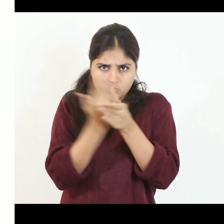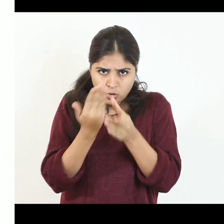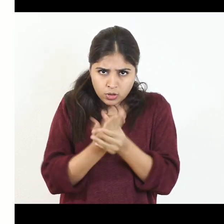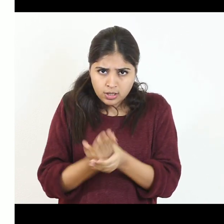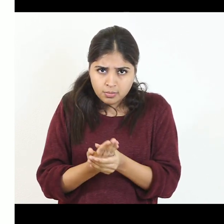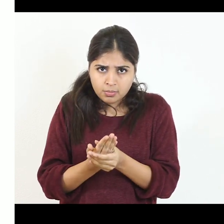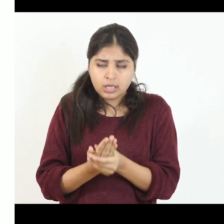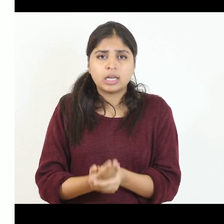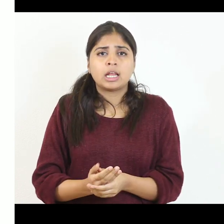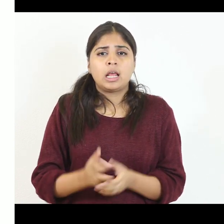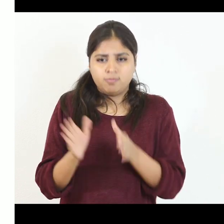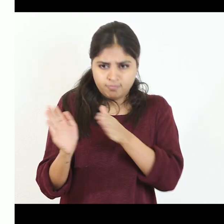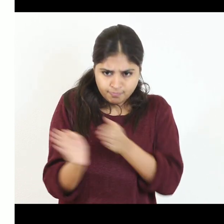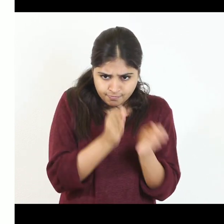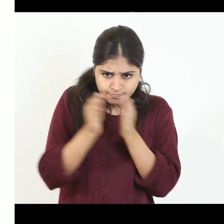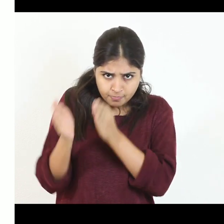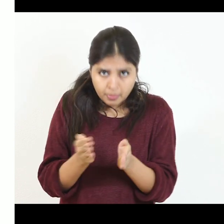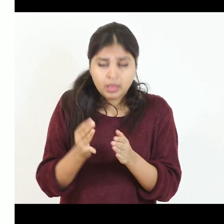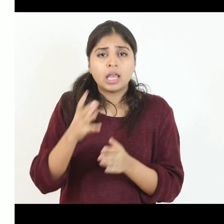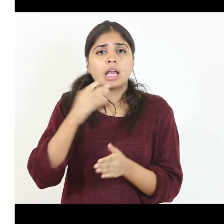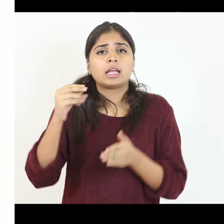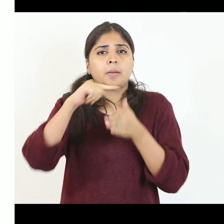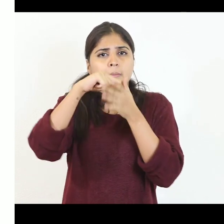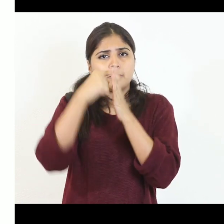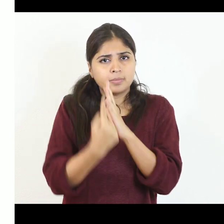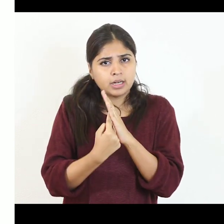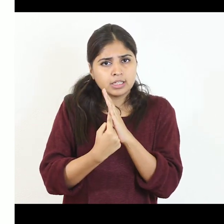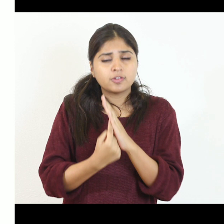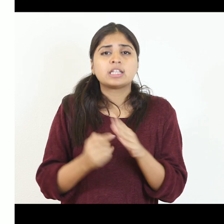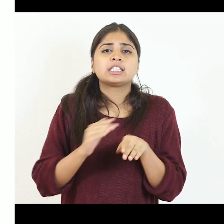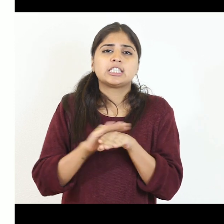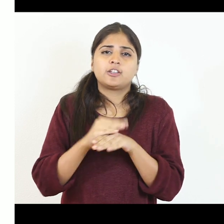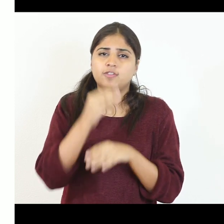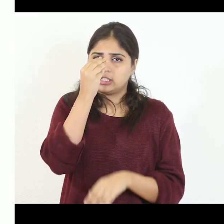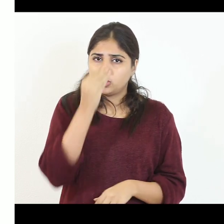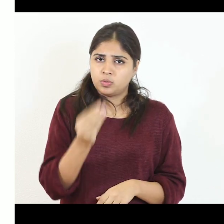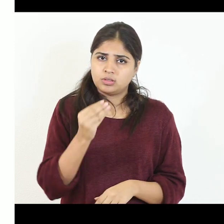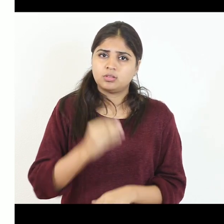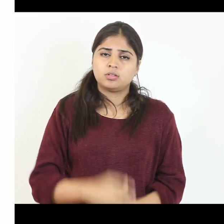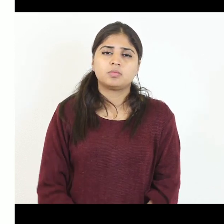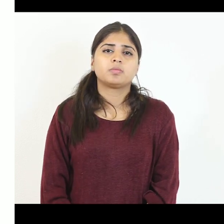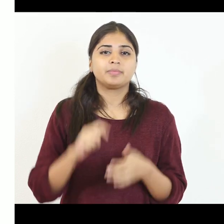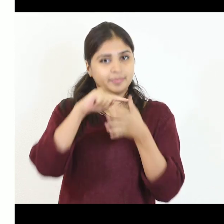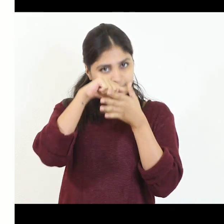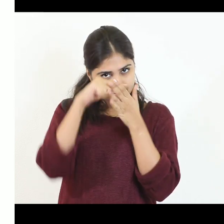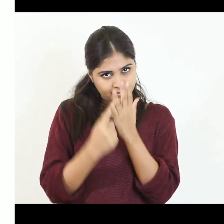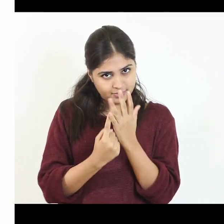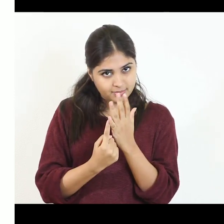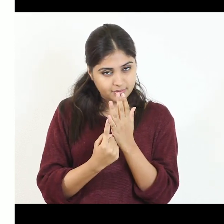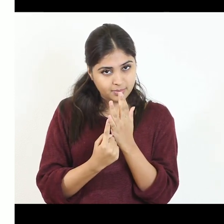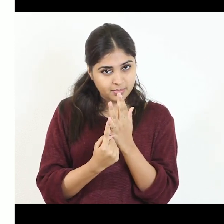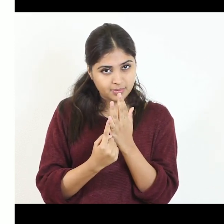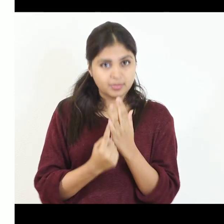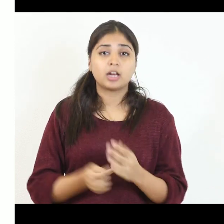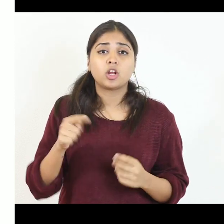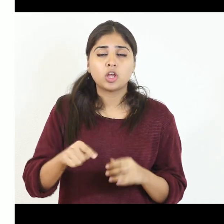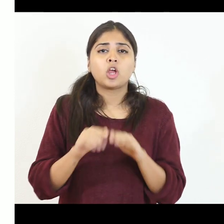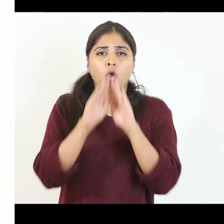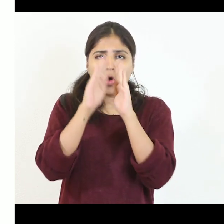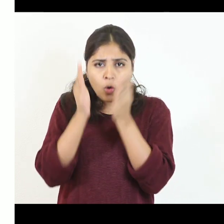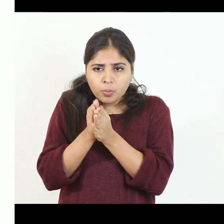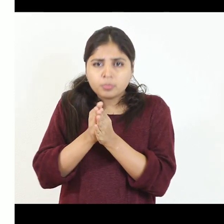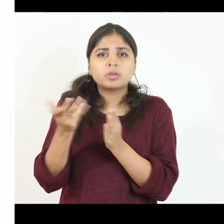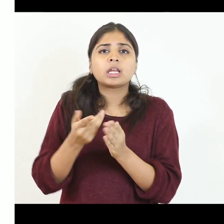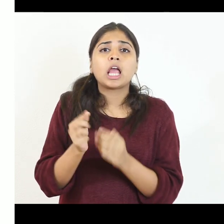classifying, prioritizing service request. A priority is the combination of urgency and